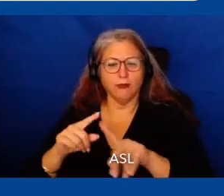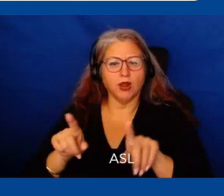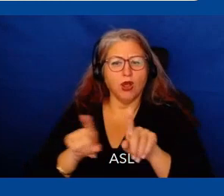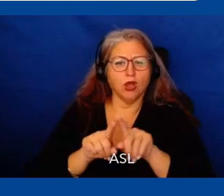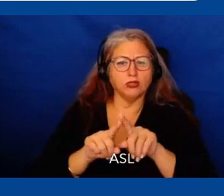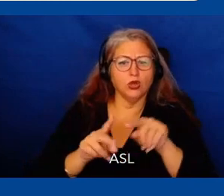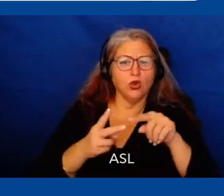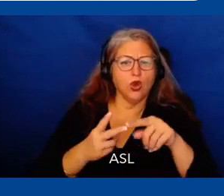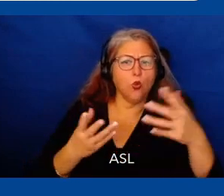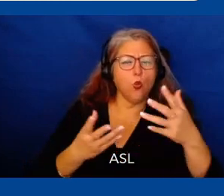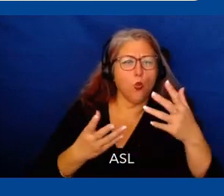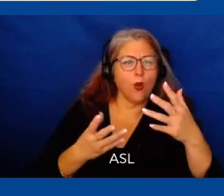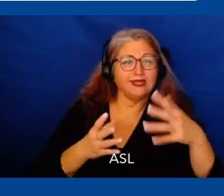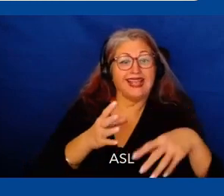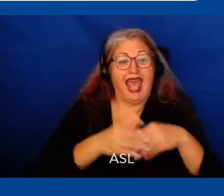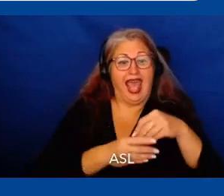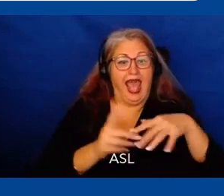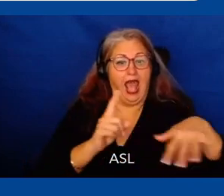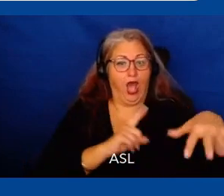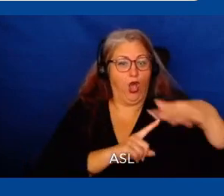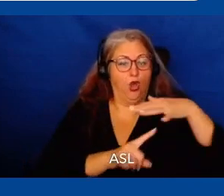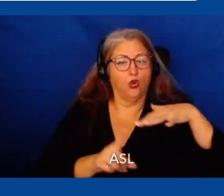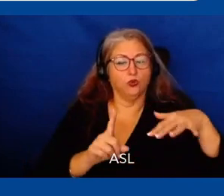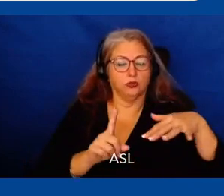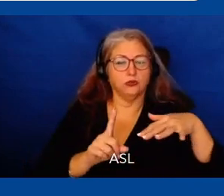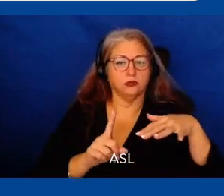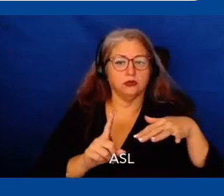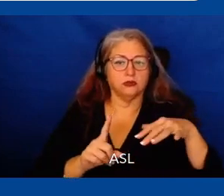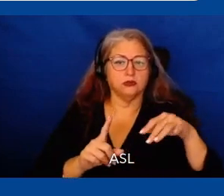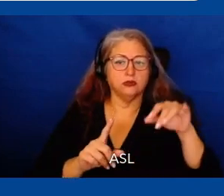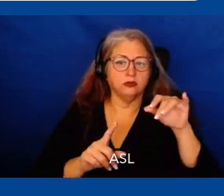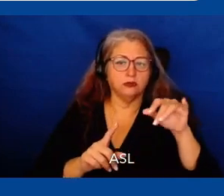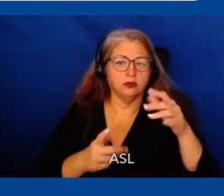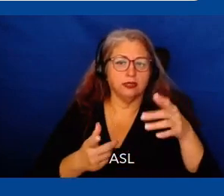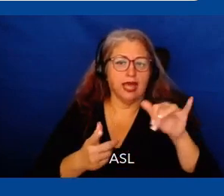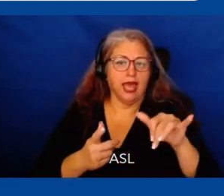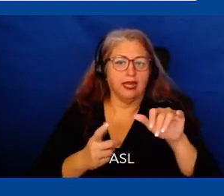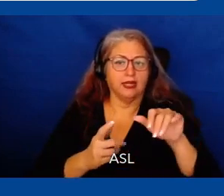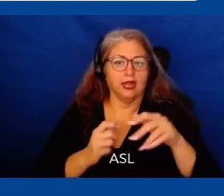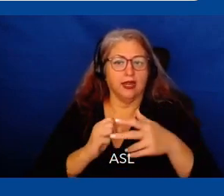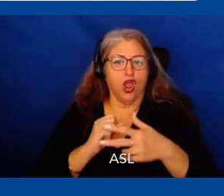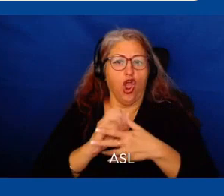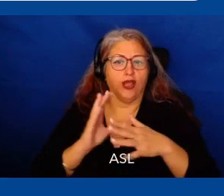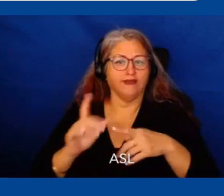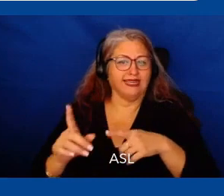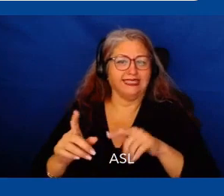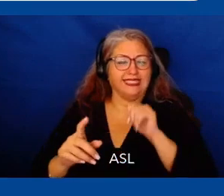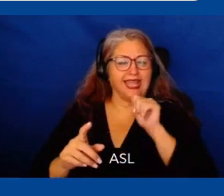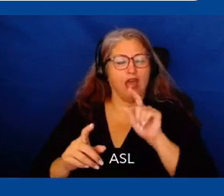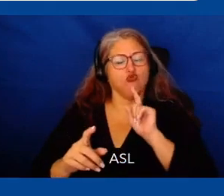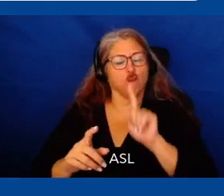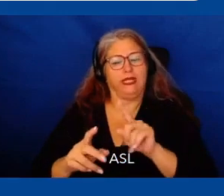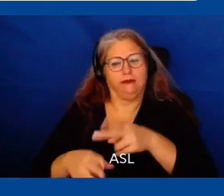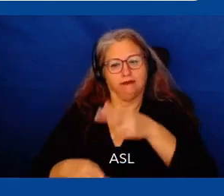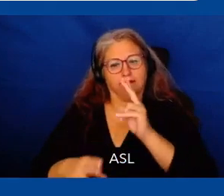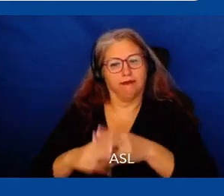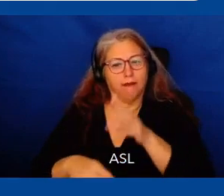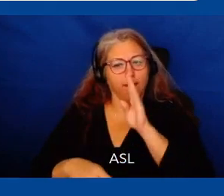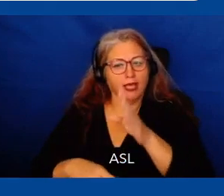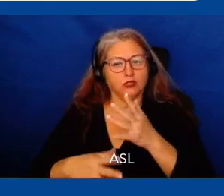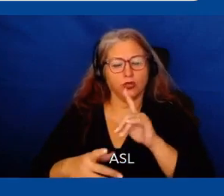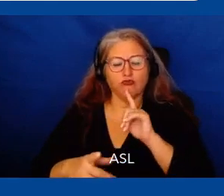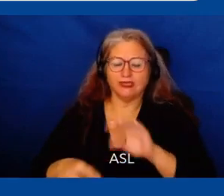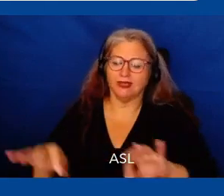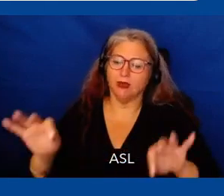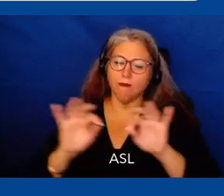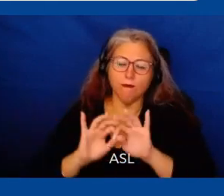is outside the archive that that the archive actually doesn't address. So I think it's very